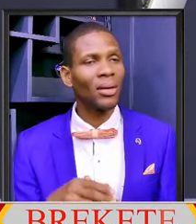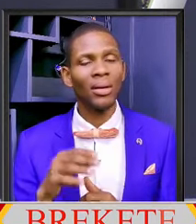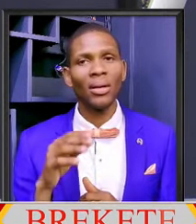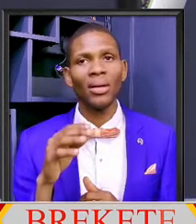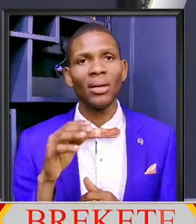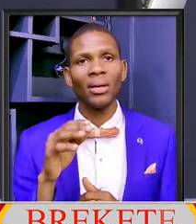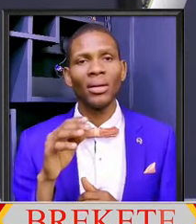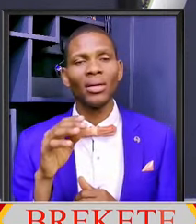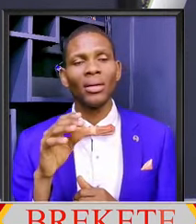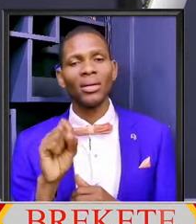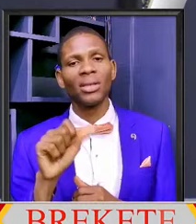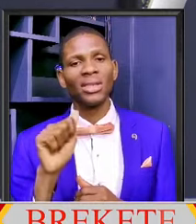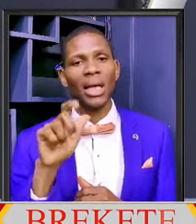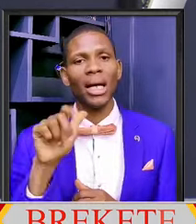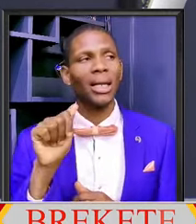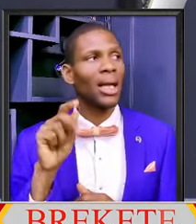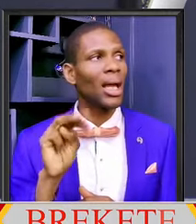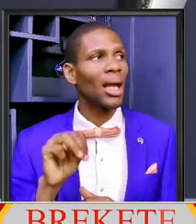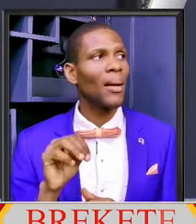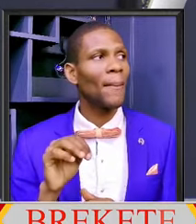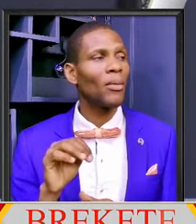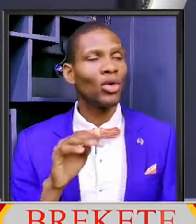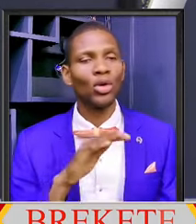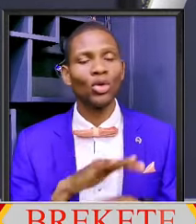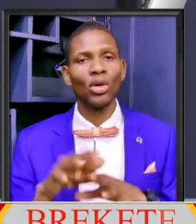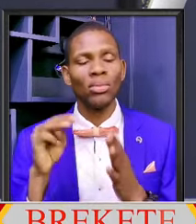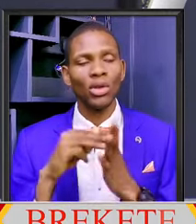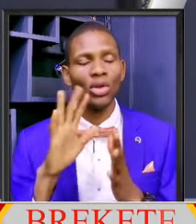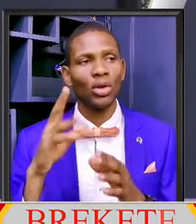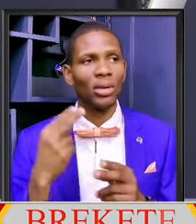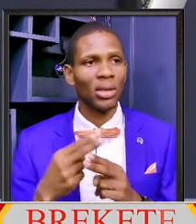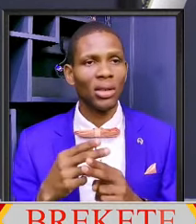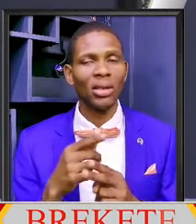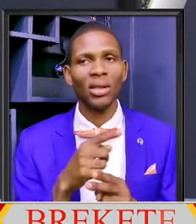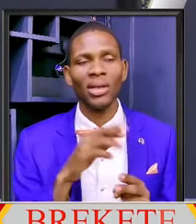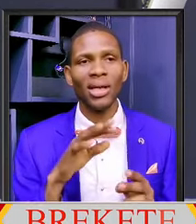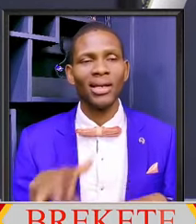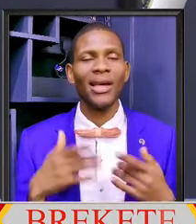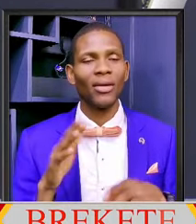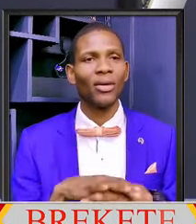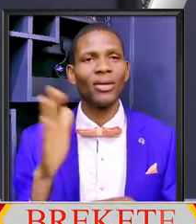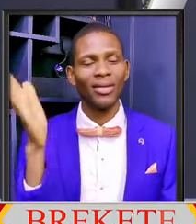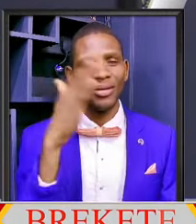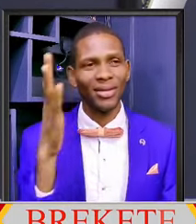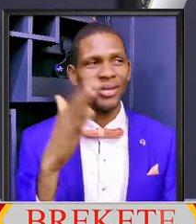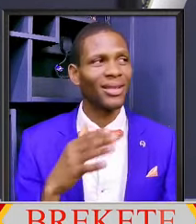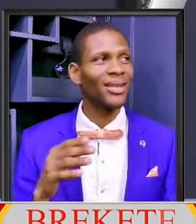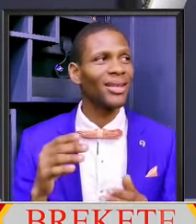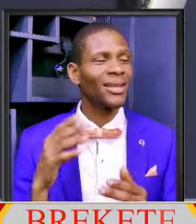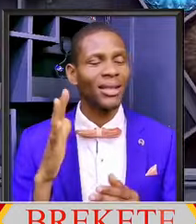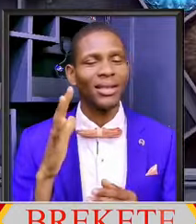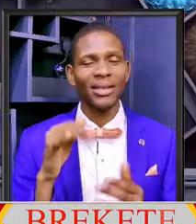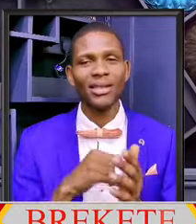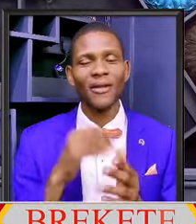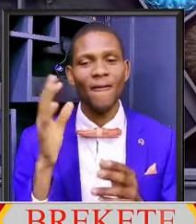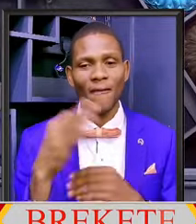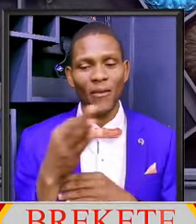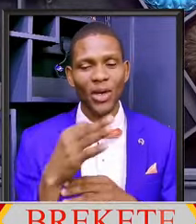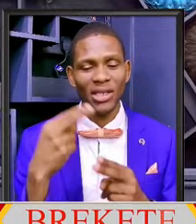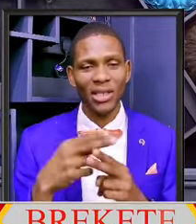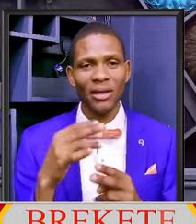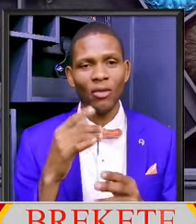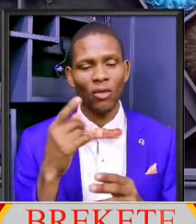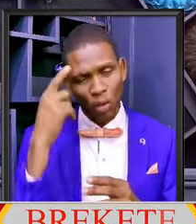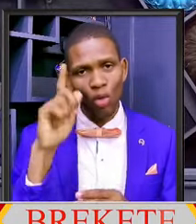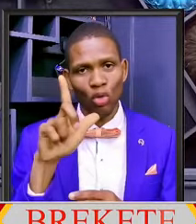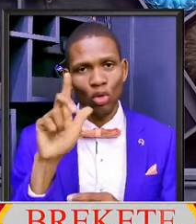Wa alaikum assalam. Bologi, no mention your name or we de live on air. Na fish name for Nupe